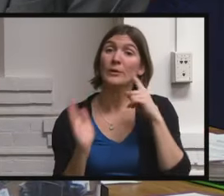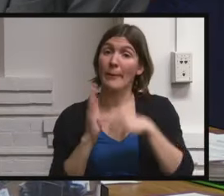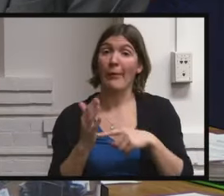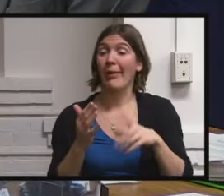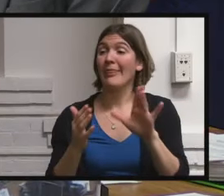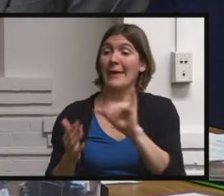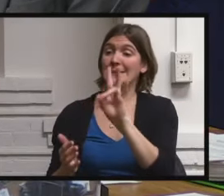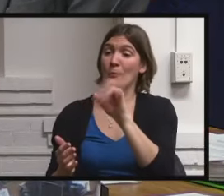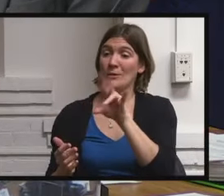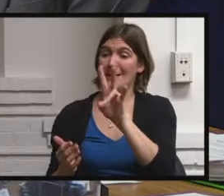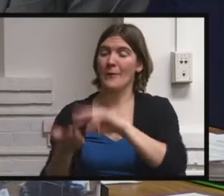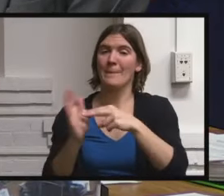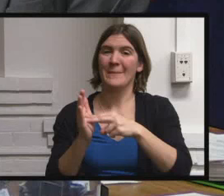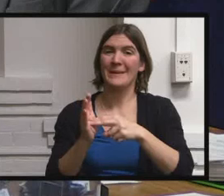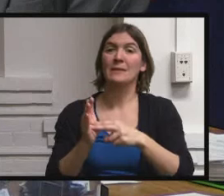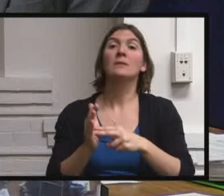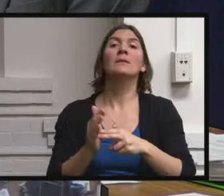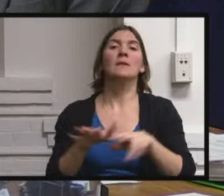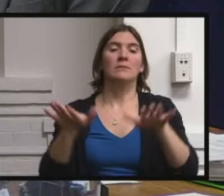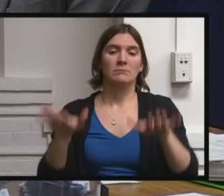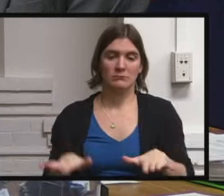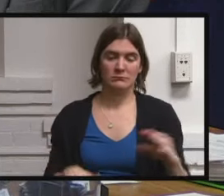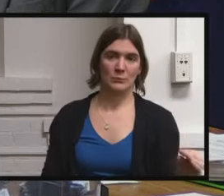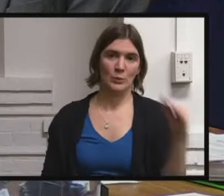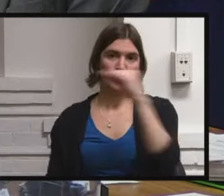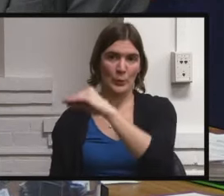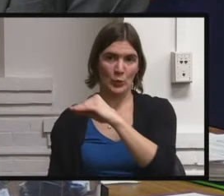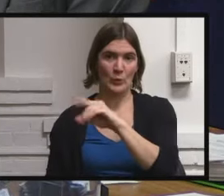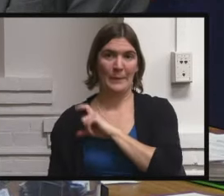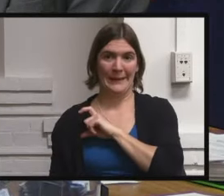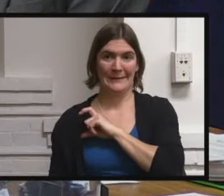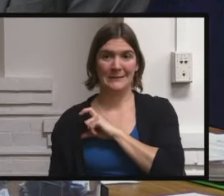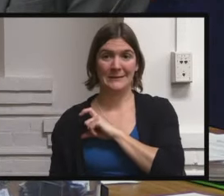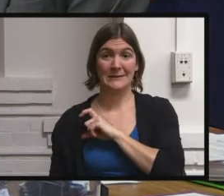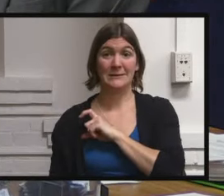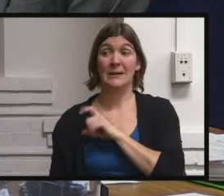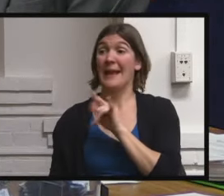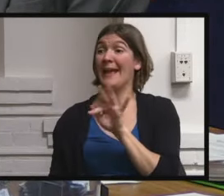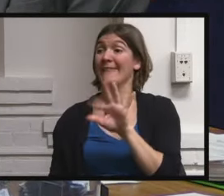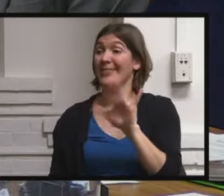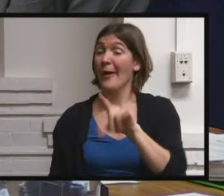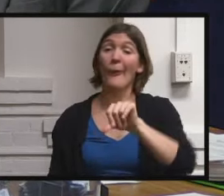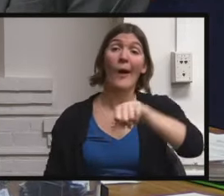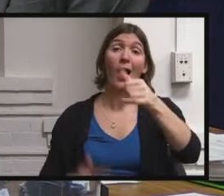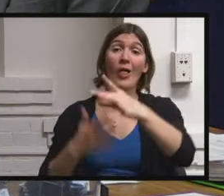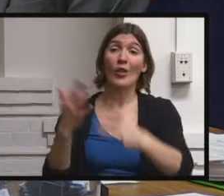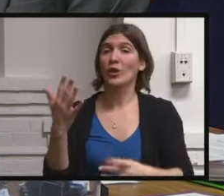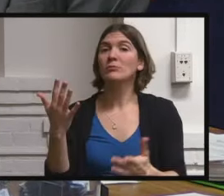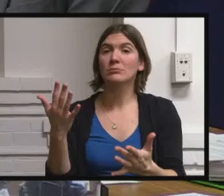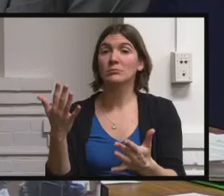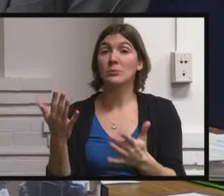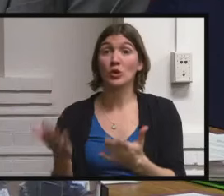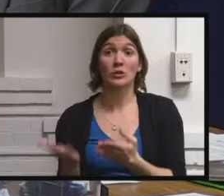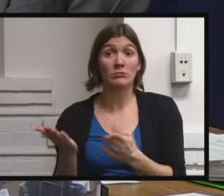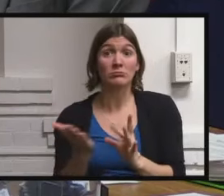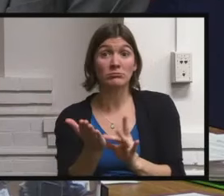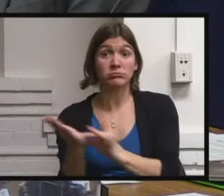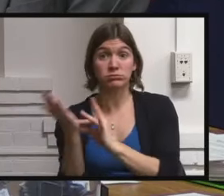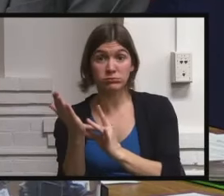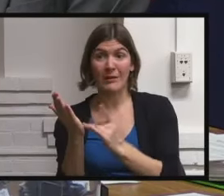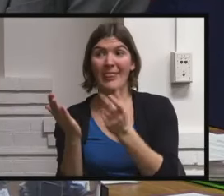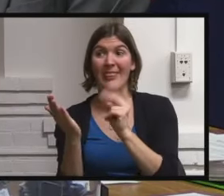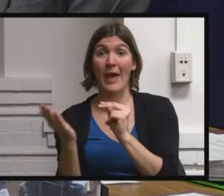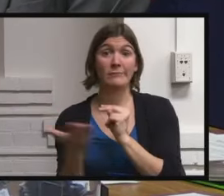Road. If that were to be the alternative, we can consider a number of alternatives as well. And then we may want to